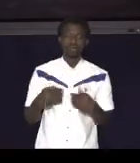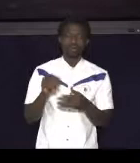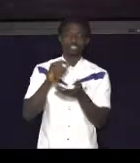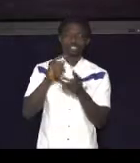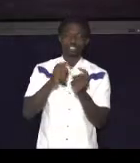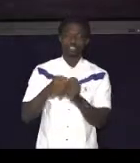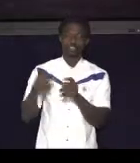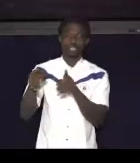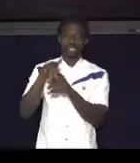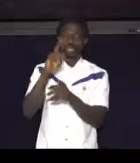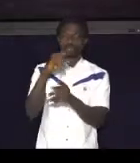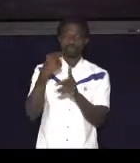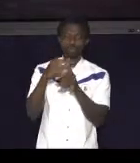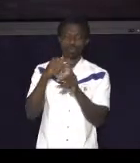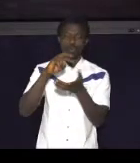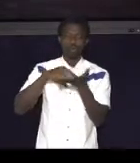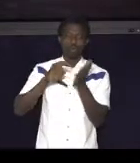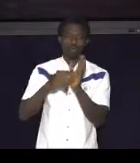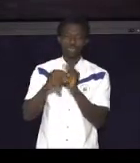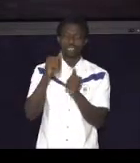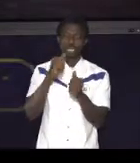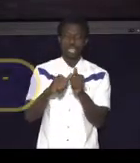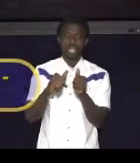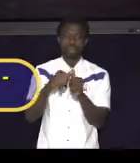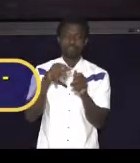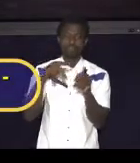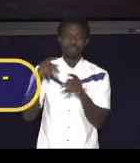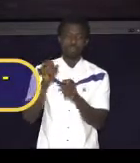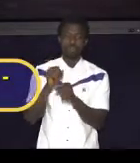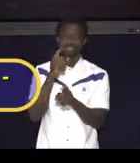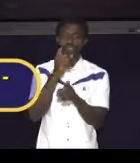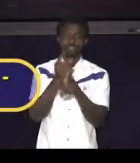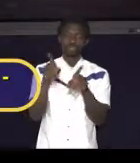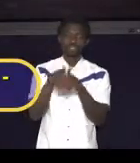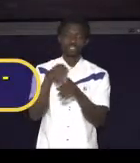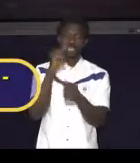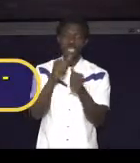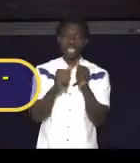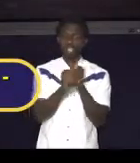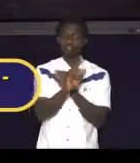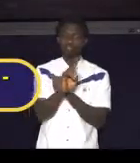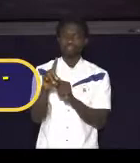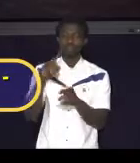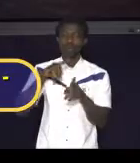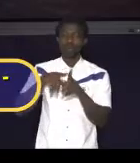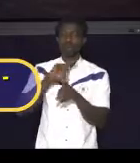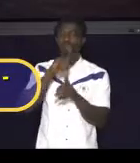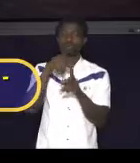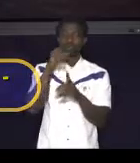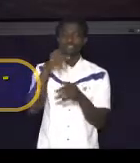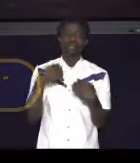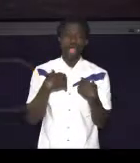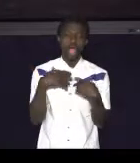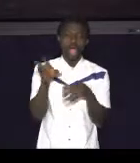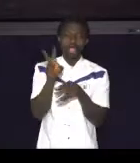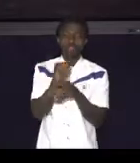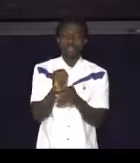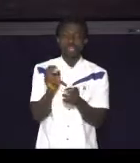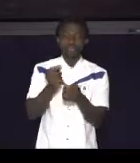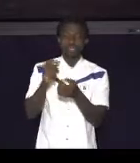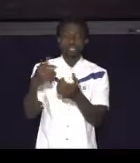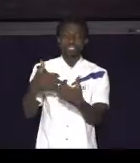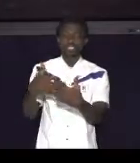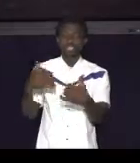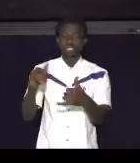written together as one word, means every person, just like everyone. But when you have them written